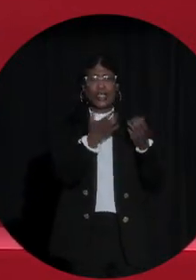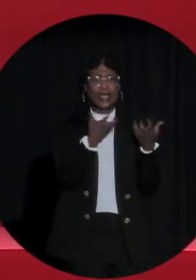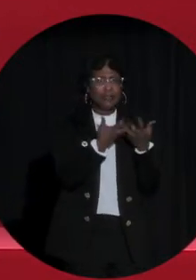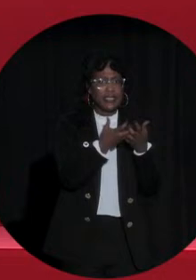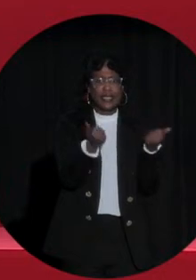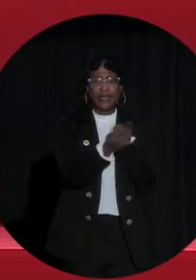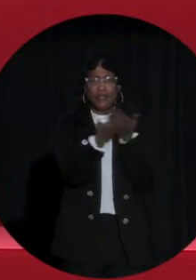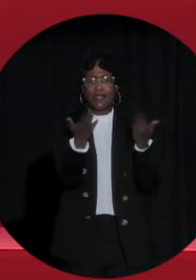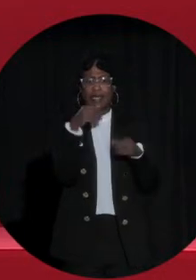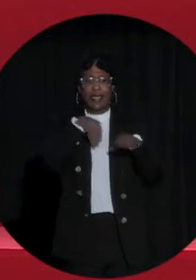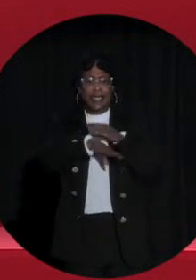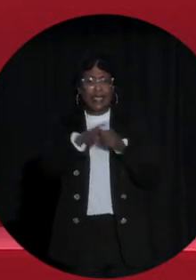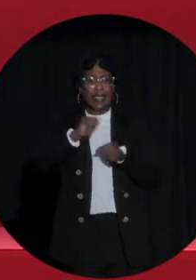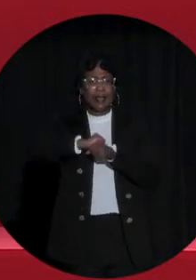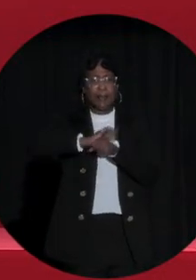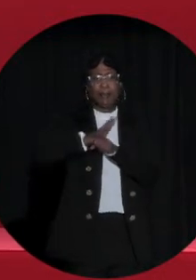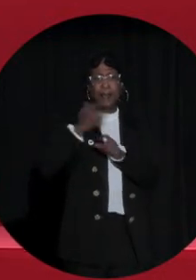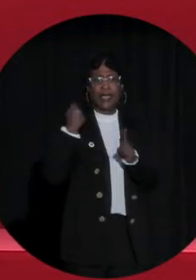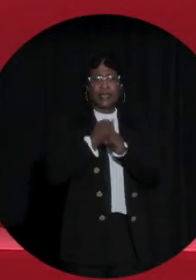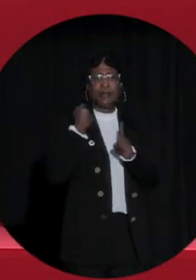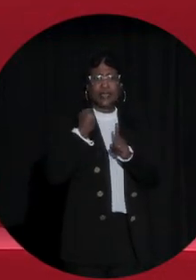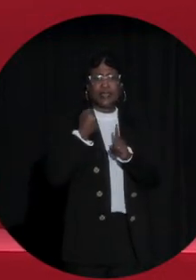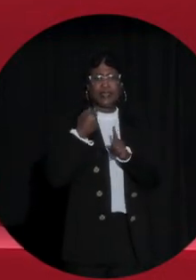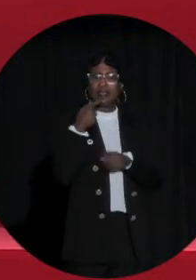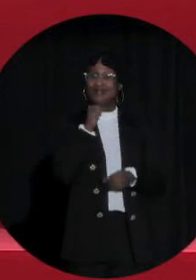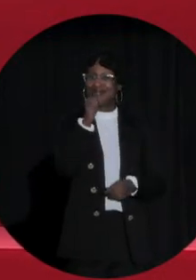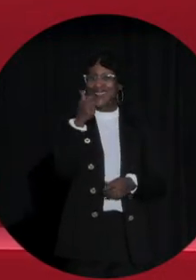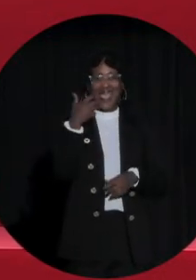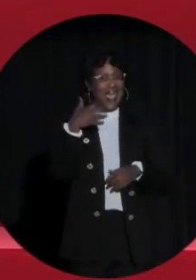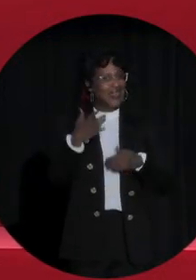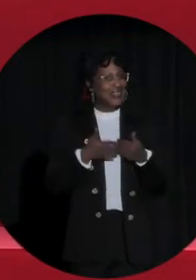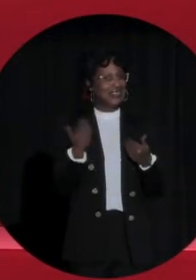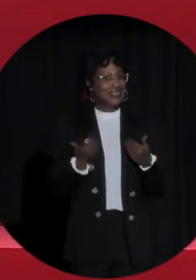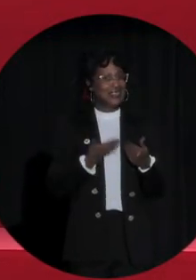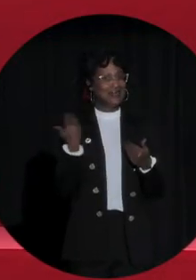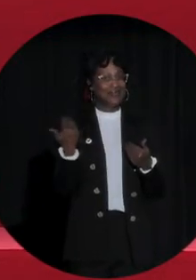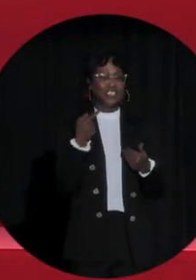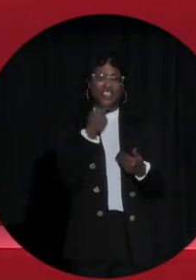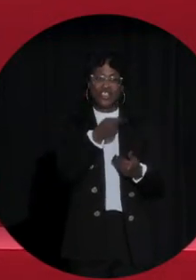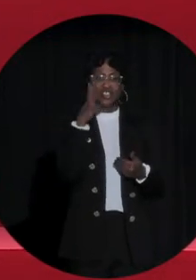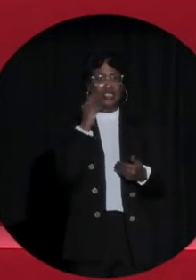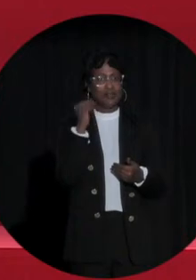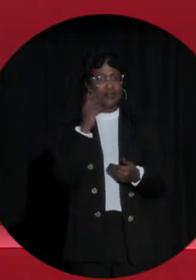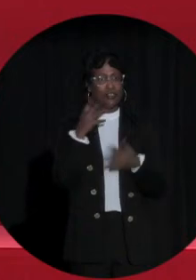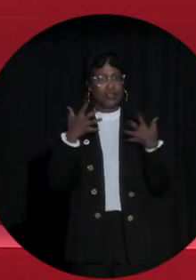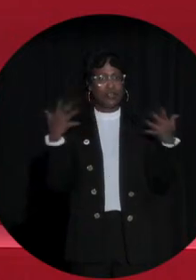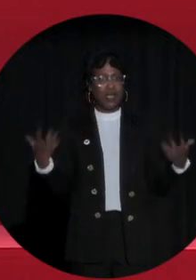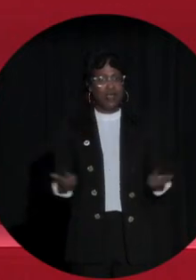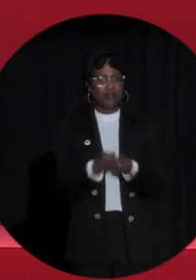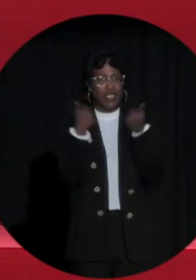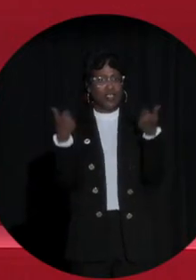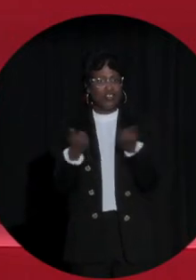easy. She experienced the same isolation and challenges that so many of our young people have felt during